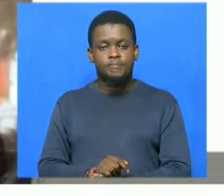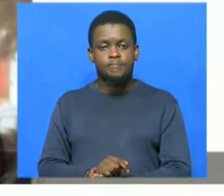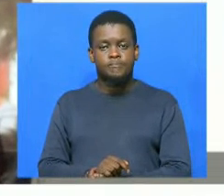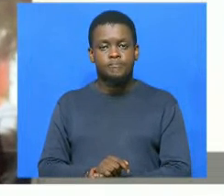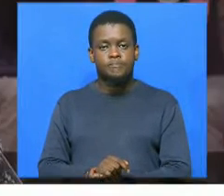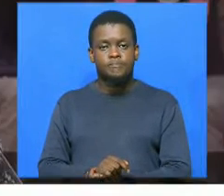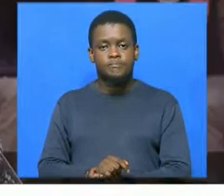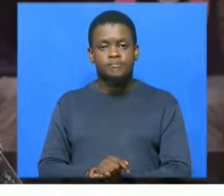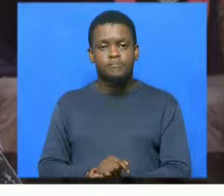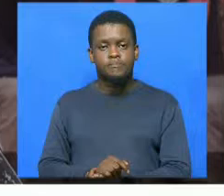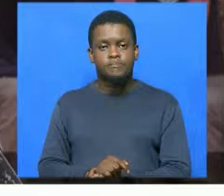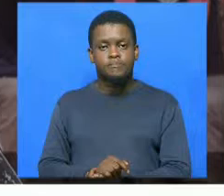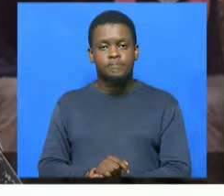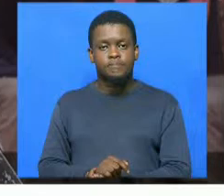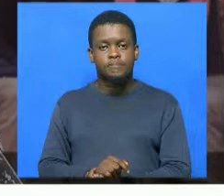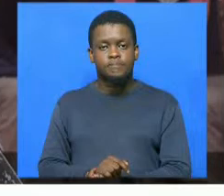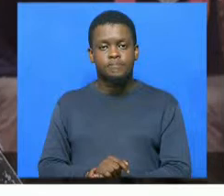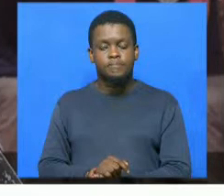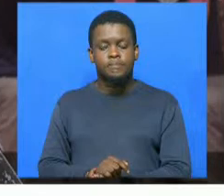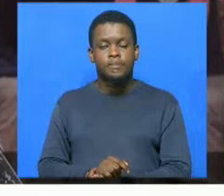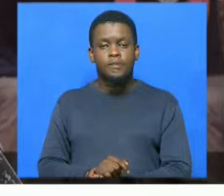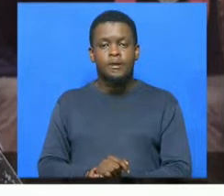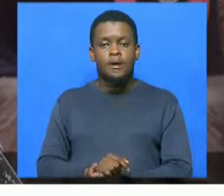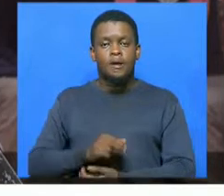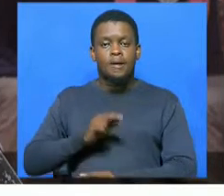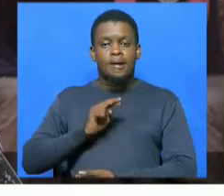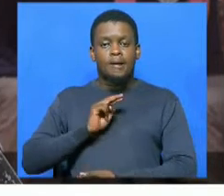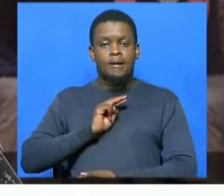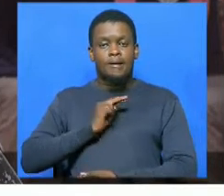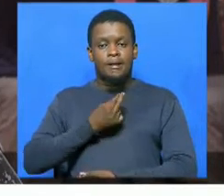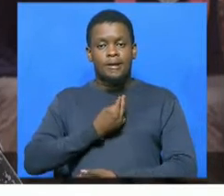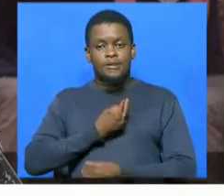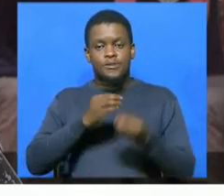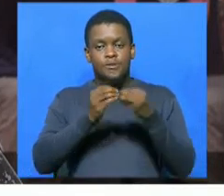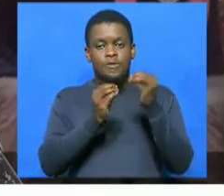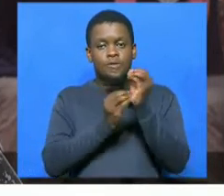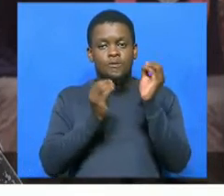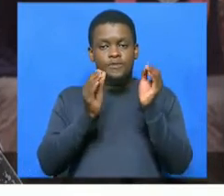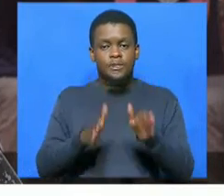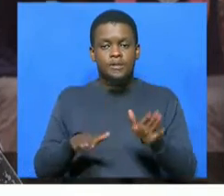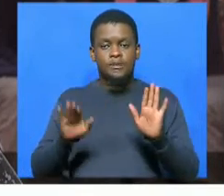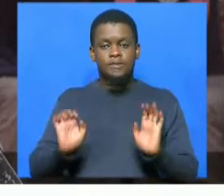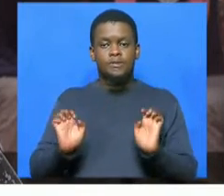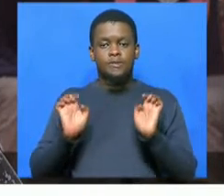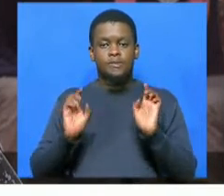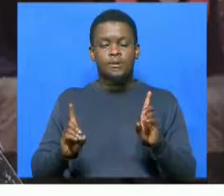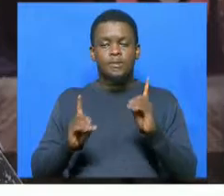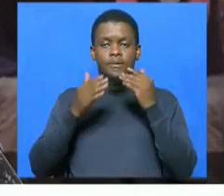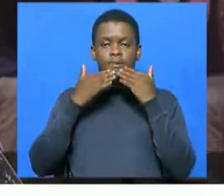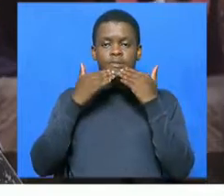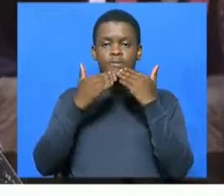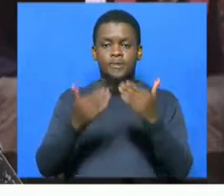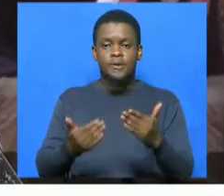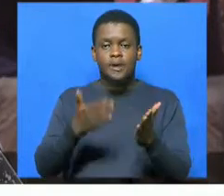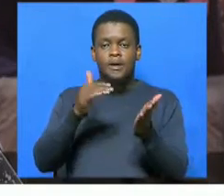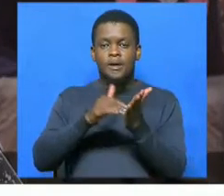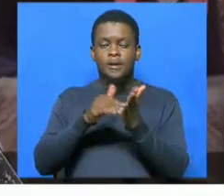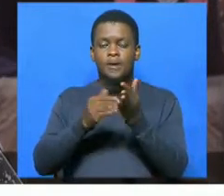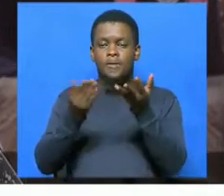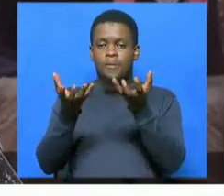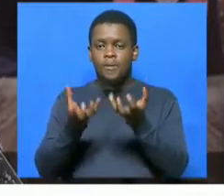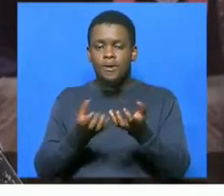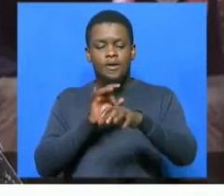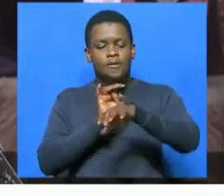motseng. Re le ba education ba gaetso re lebogile mme bile re batla go le gakolla gape